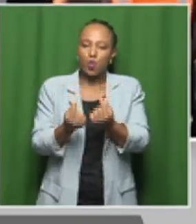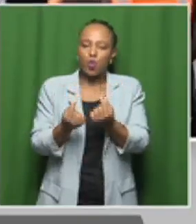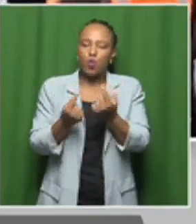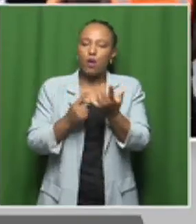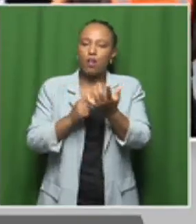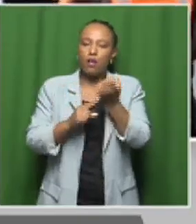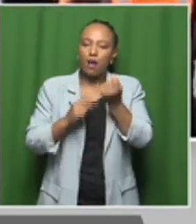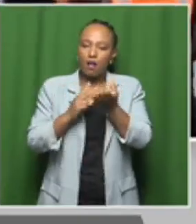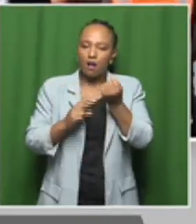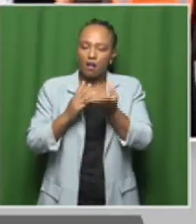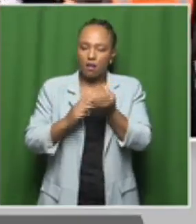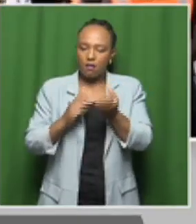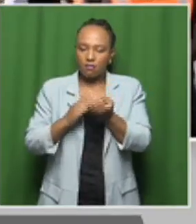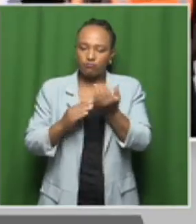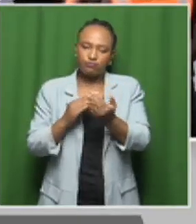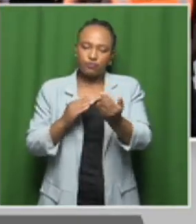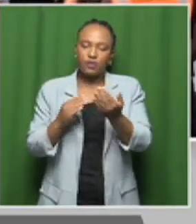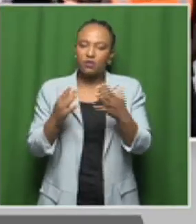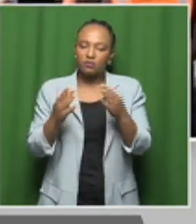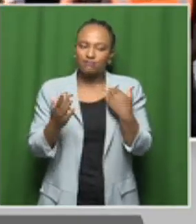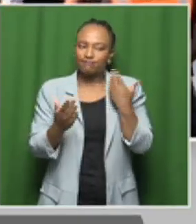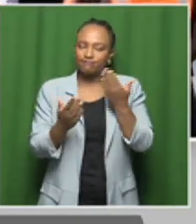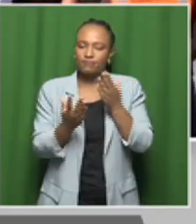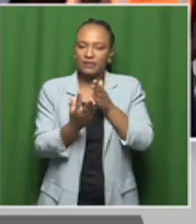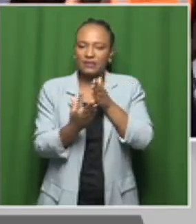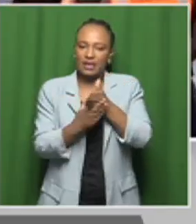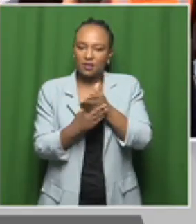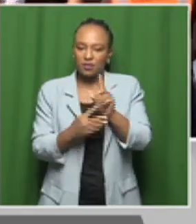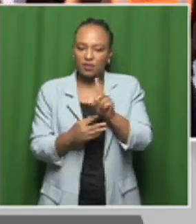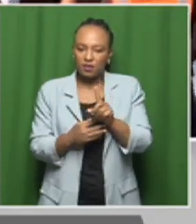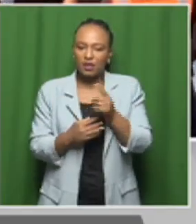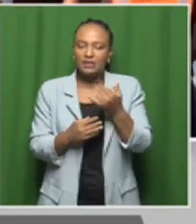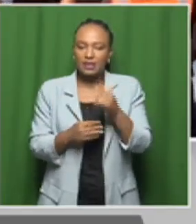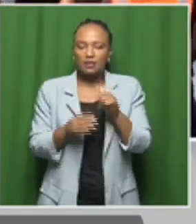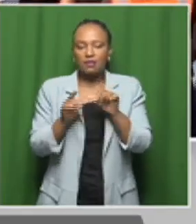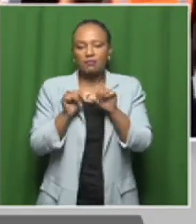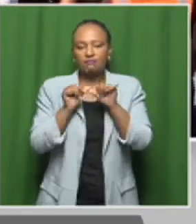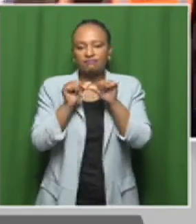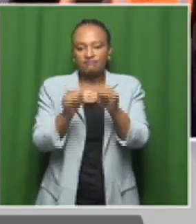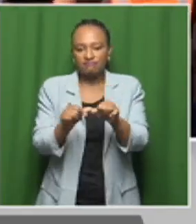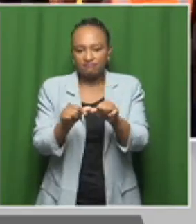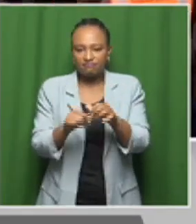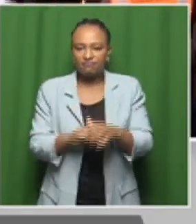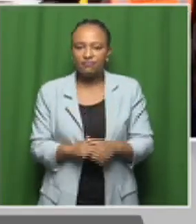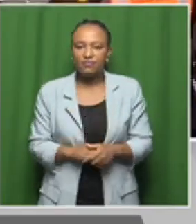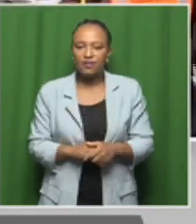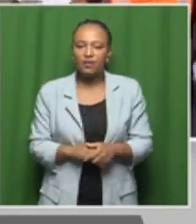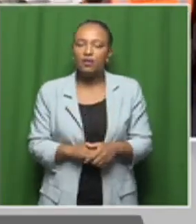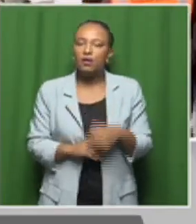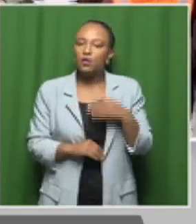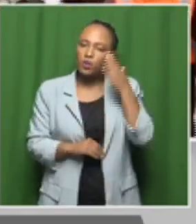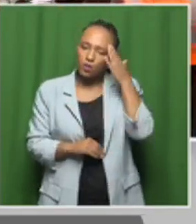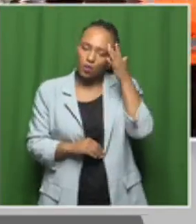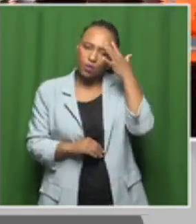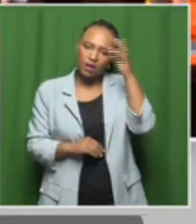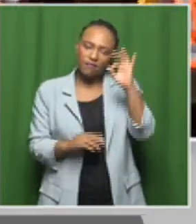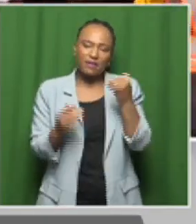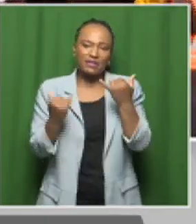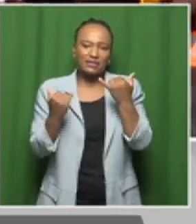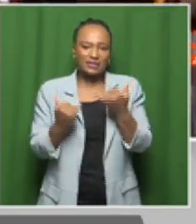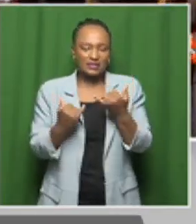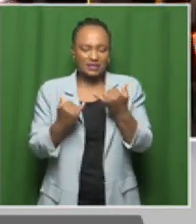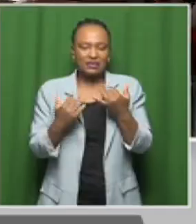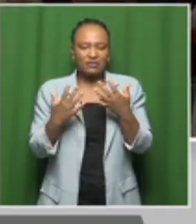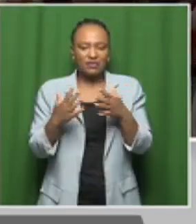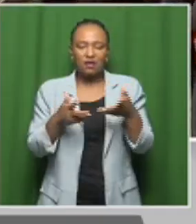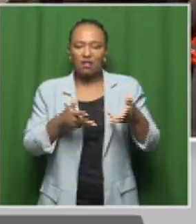ANC and the interventions that we've made and the interventions that we're still making. We know that the government of the day has